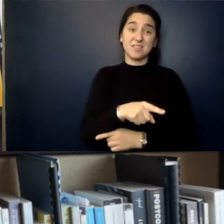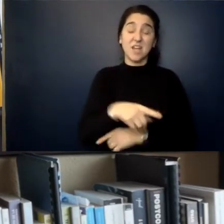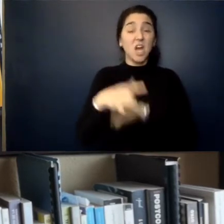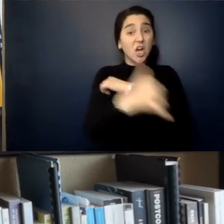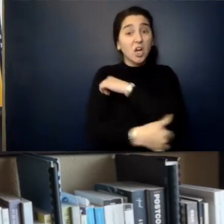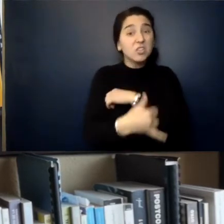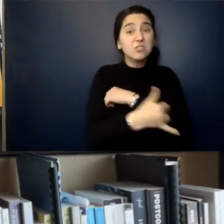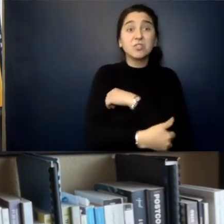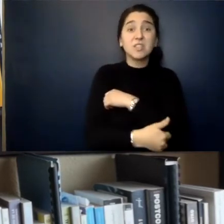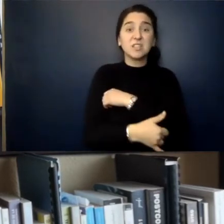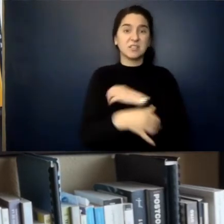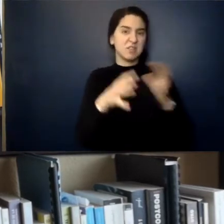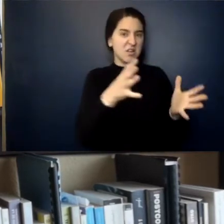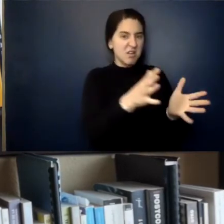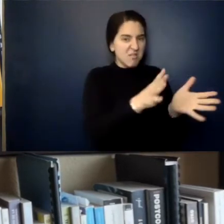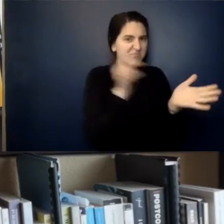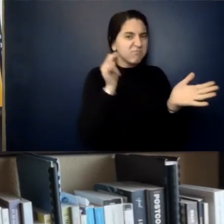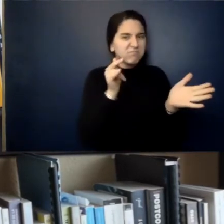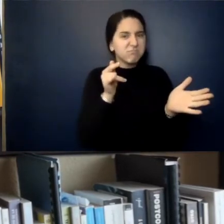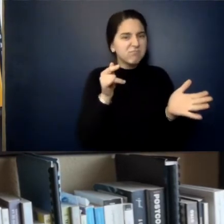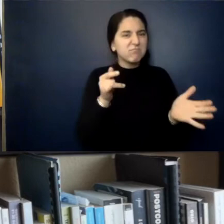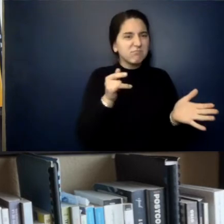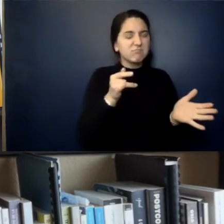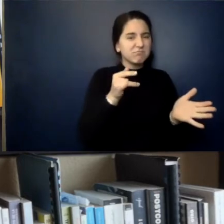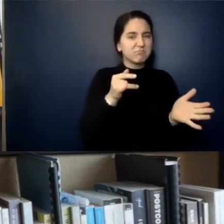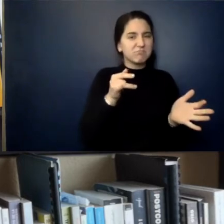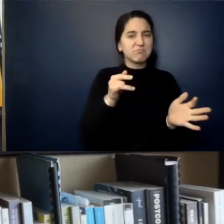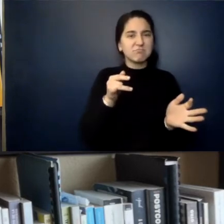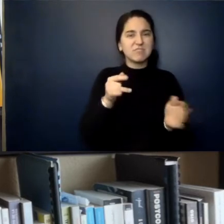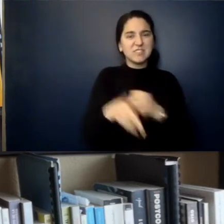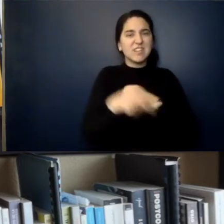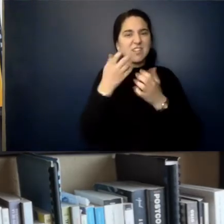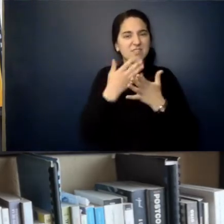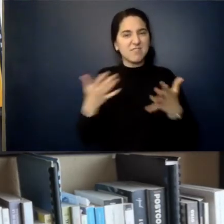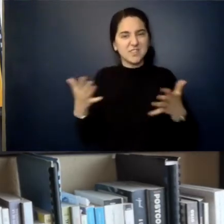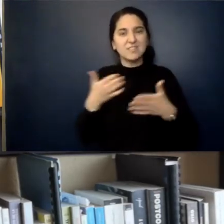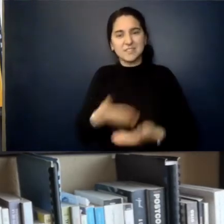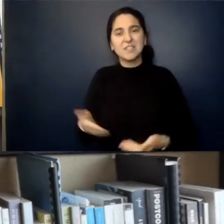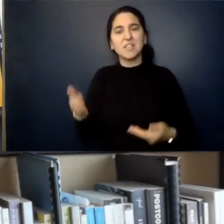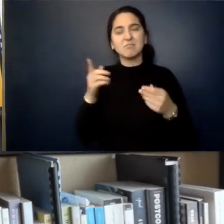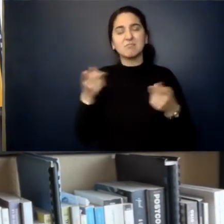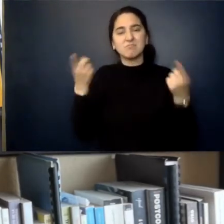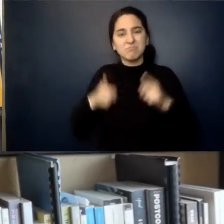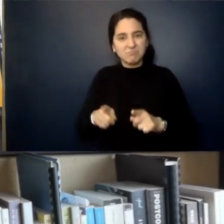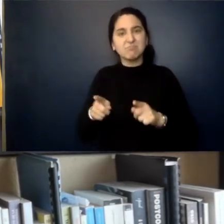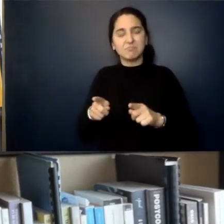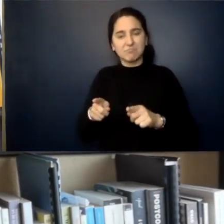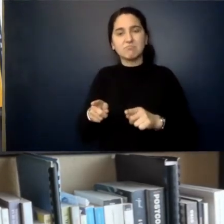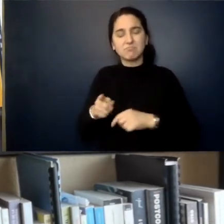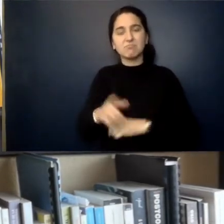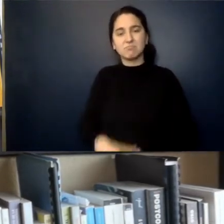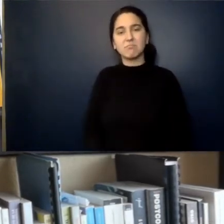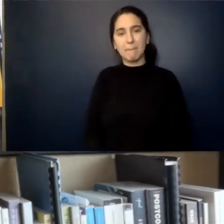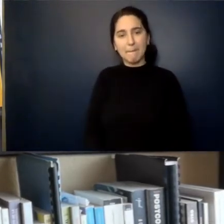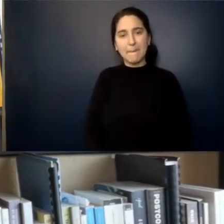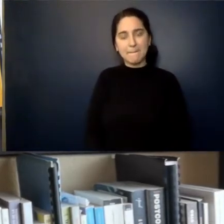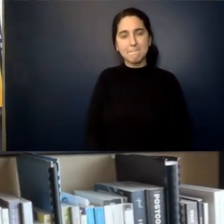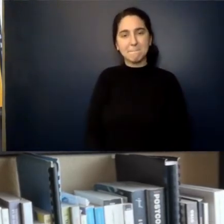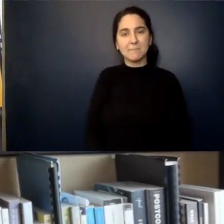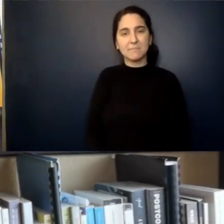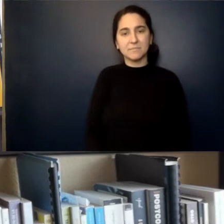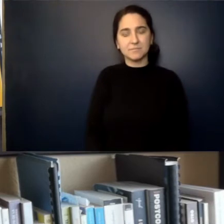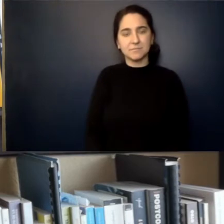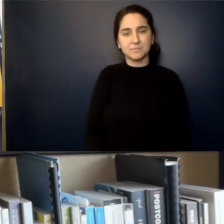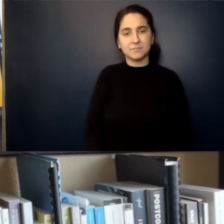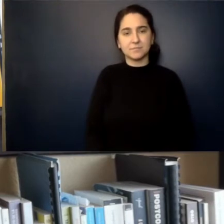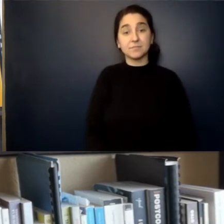result is that the companies are taking away many